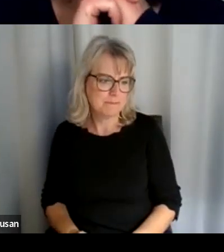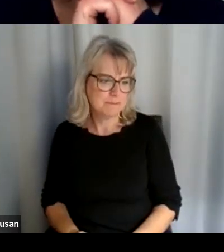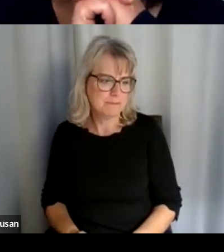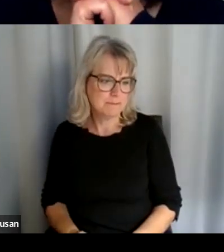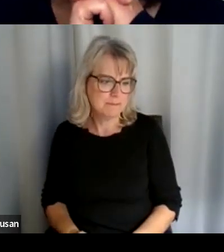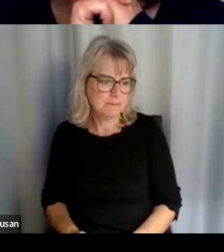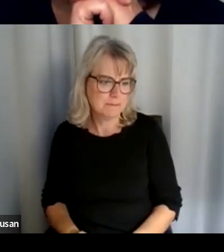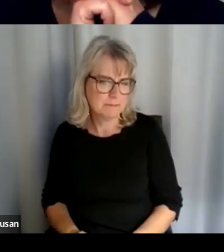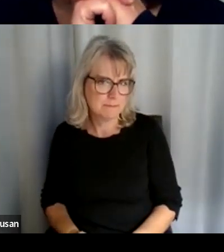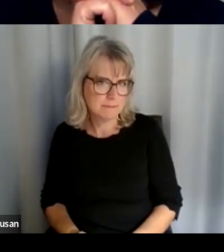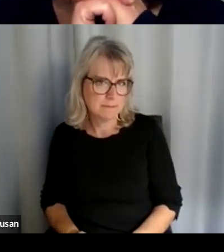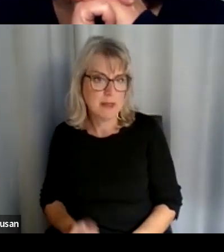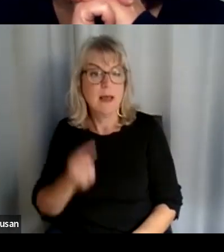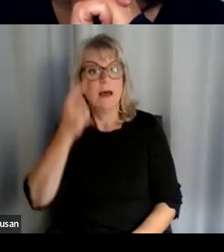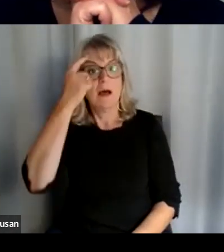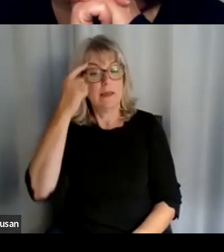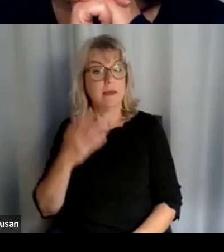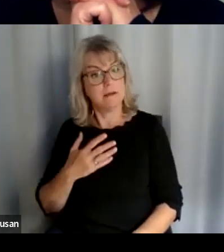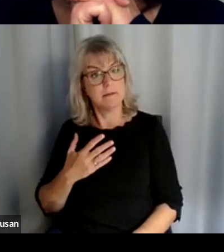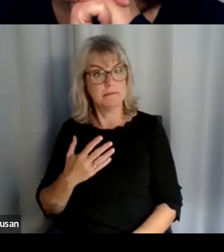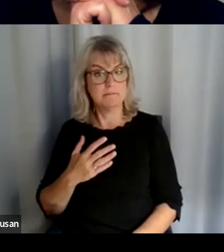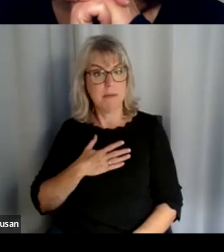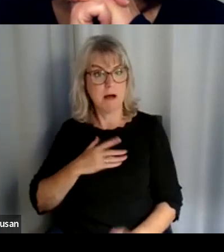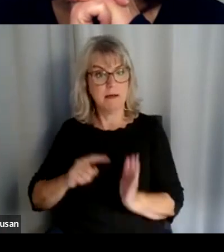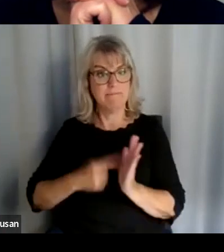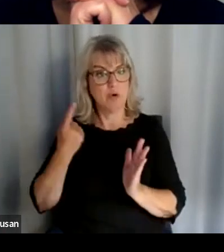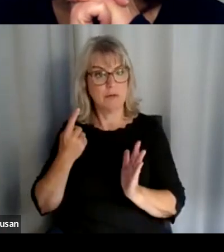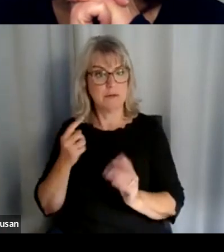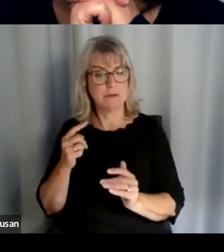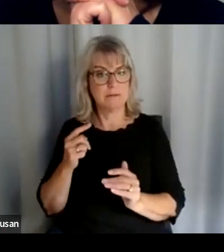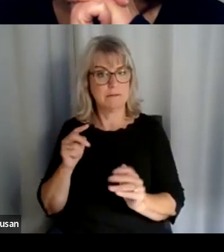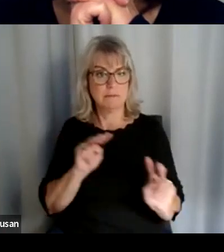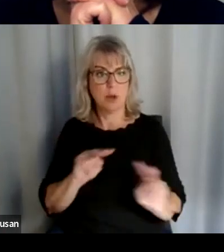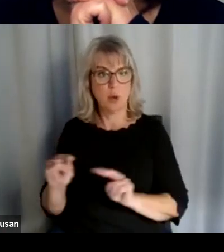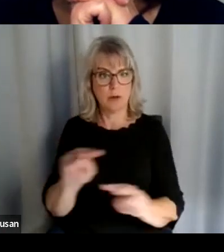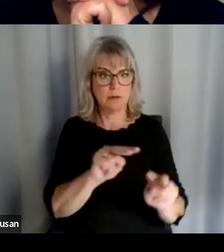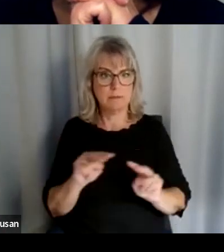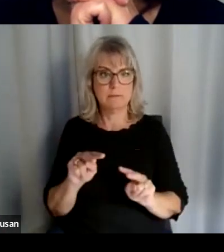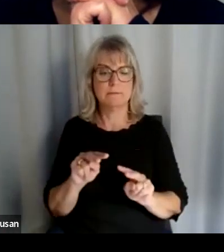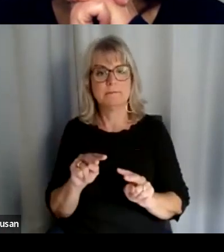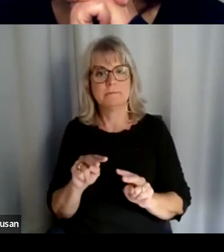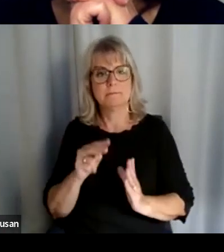what I would look at first is really